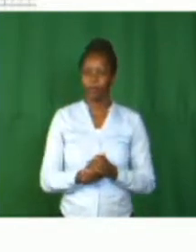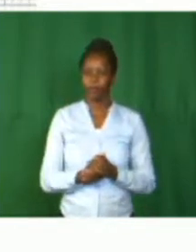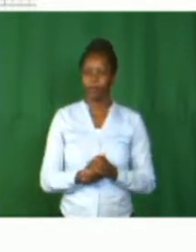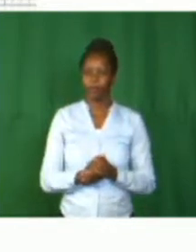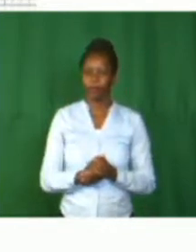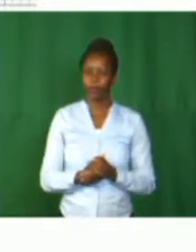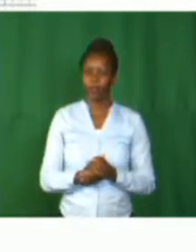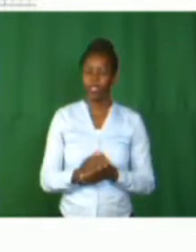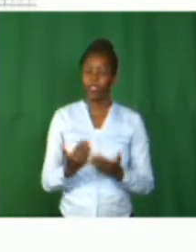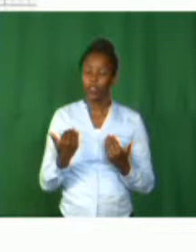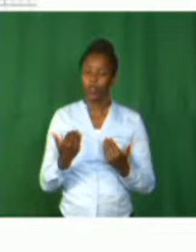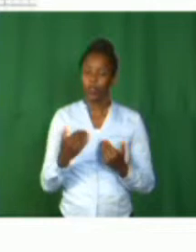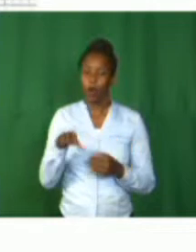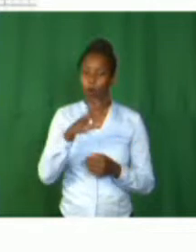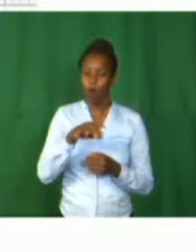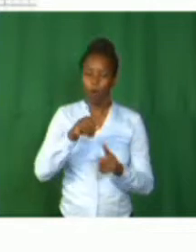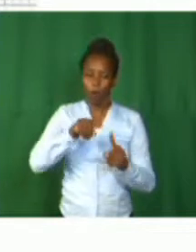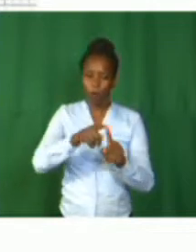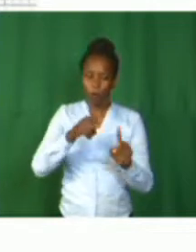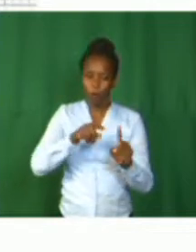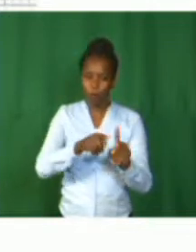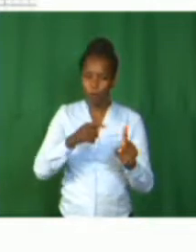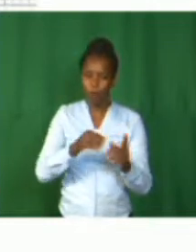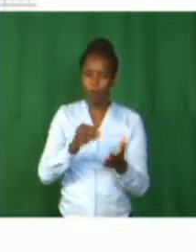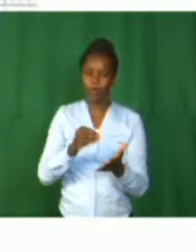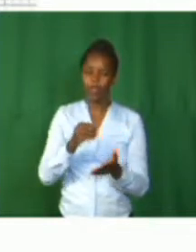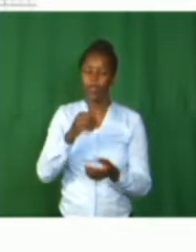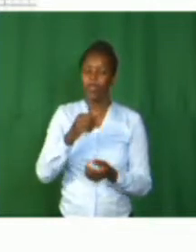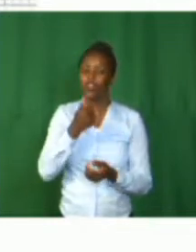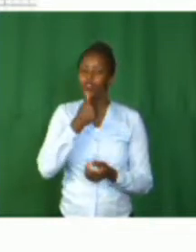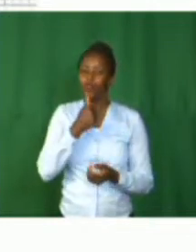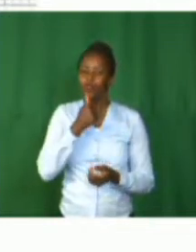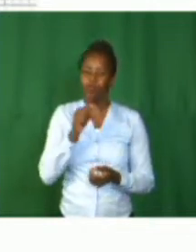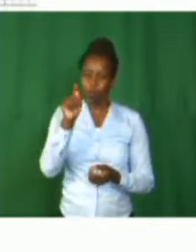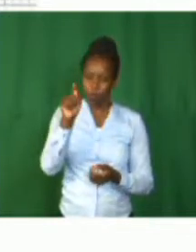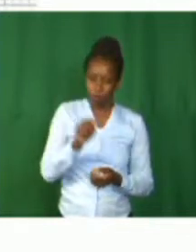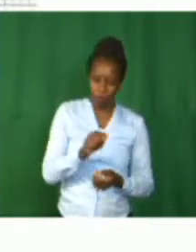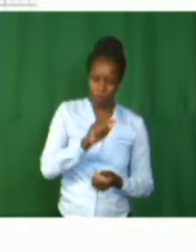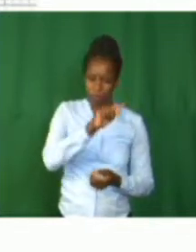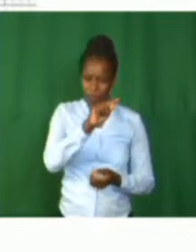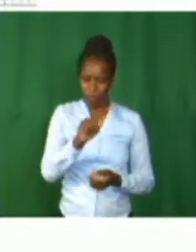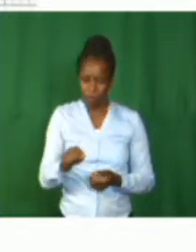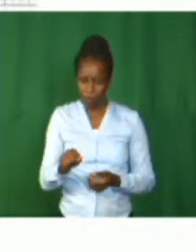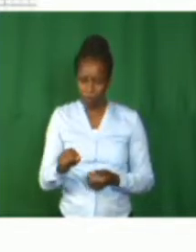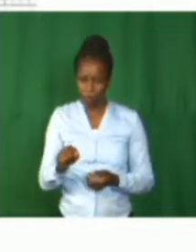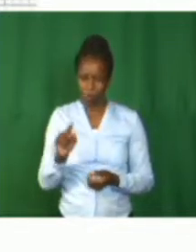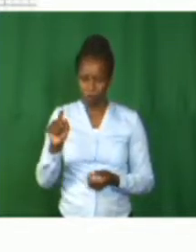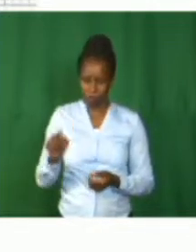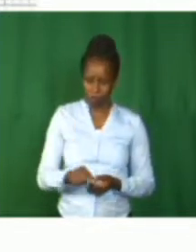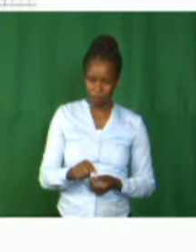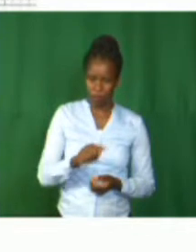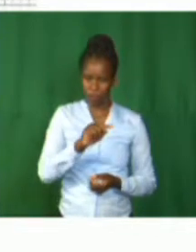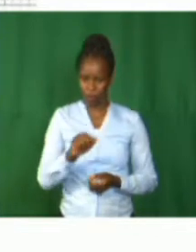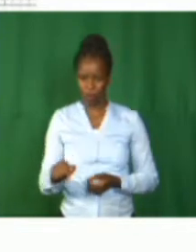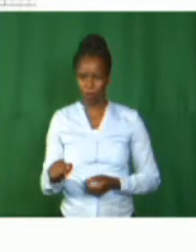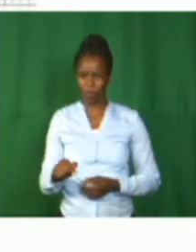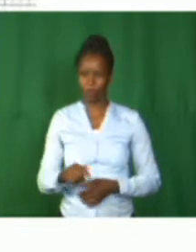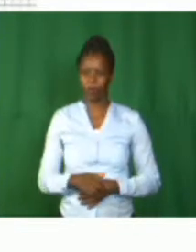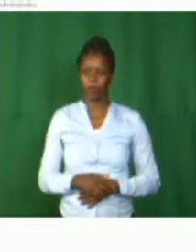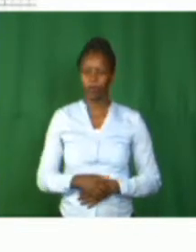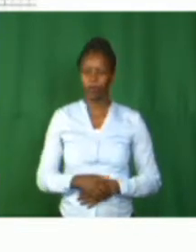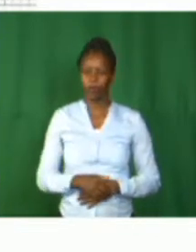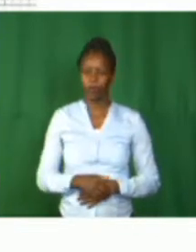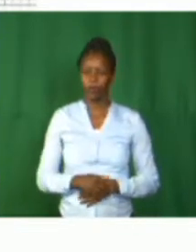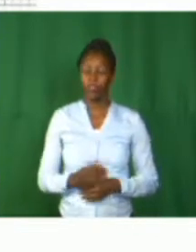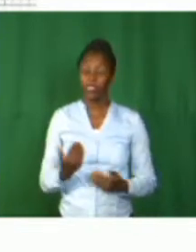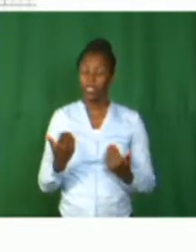10. So for each point now you put a cross now to say you are plotting a point for that point. And then now the